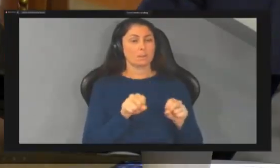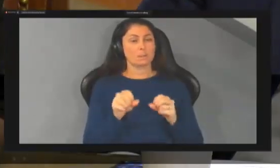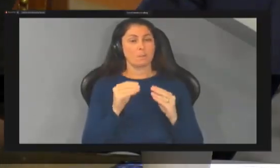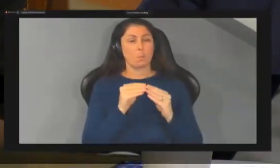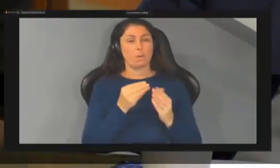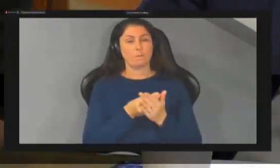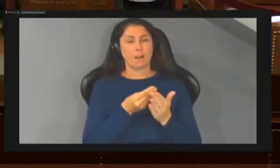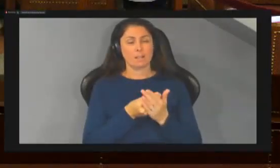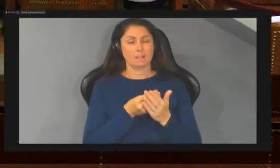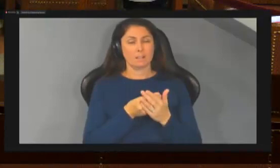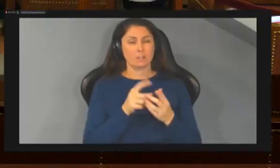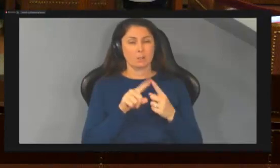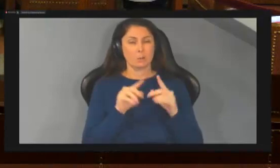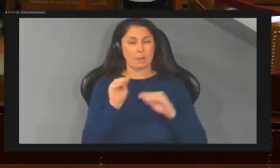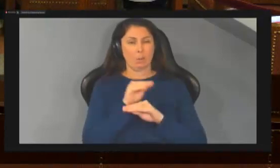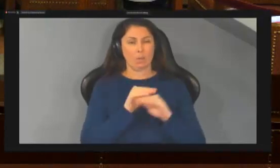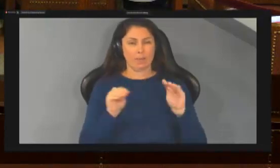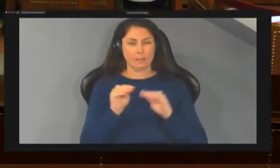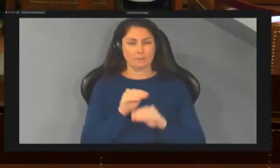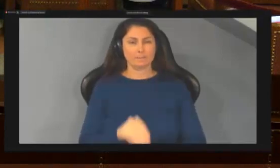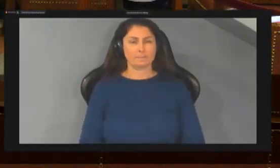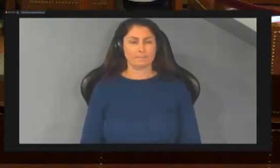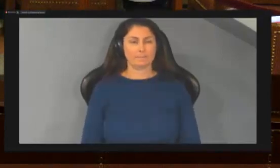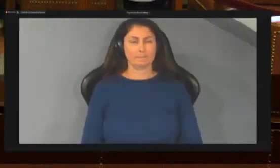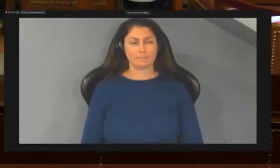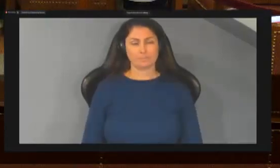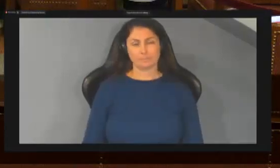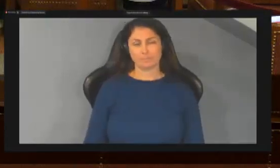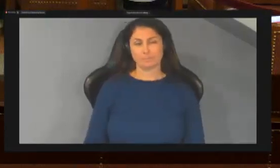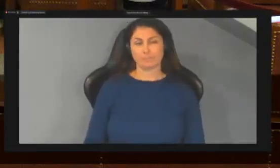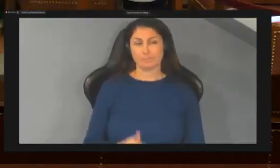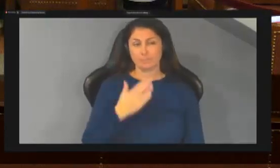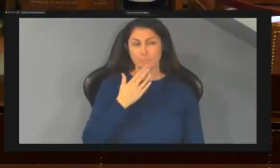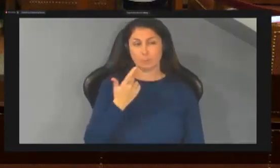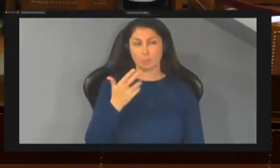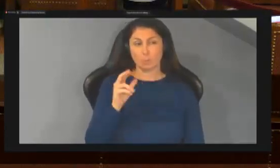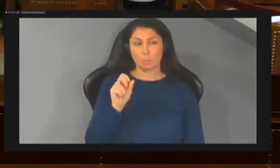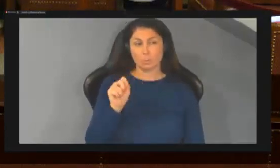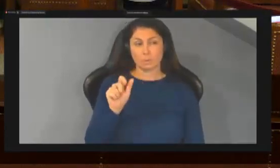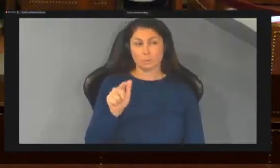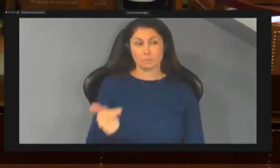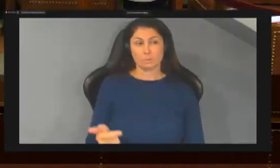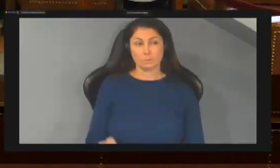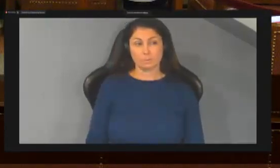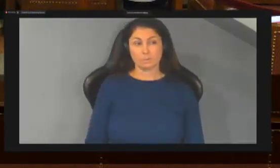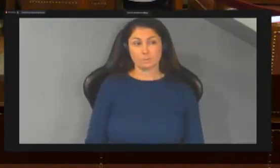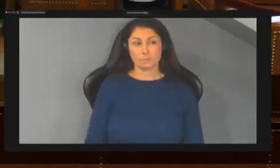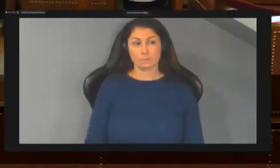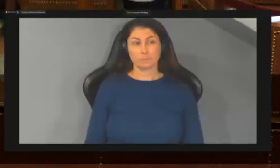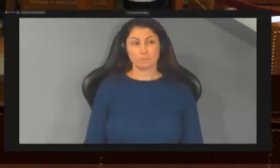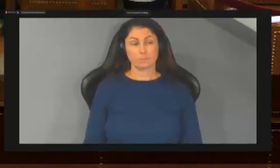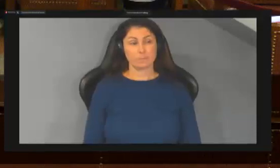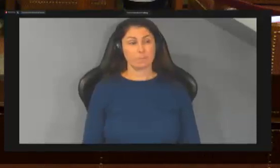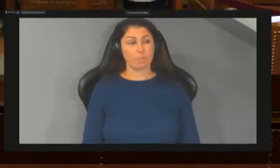with. Thank you. Councilwoman Gross, did you have your hand up? Thank you.